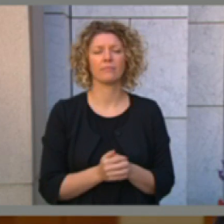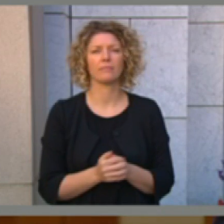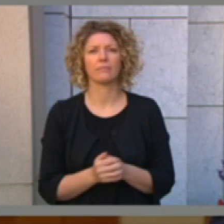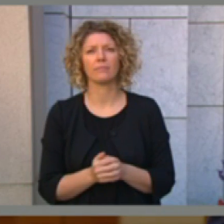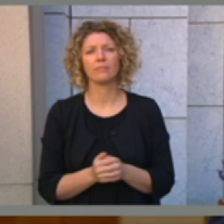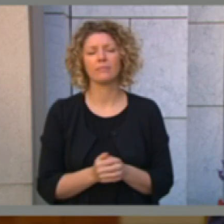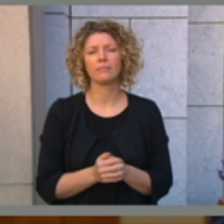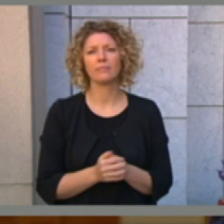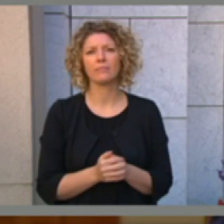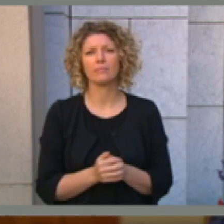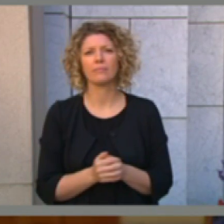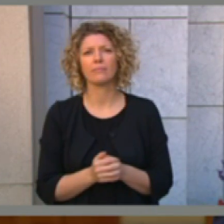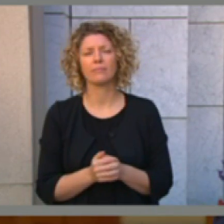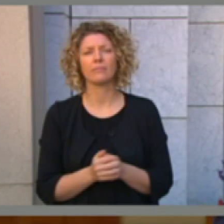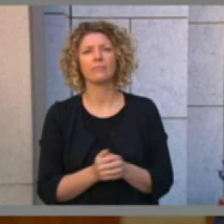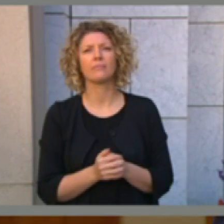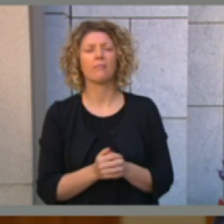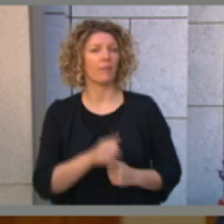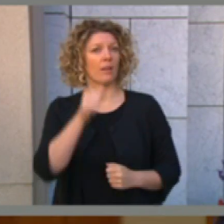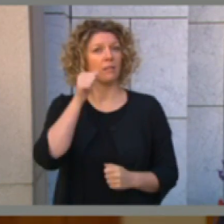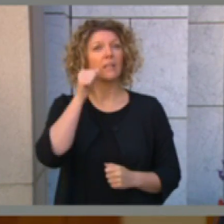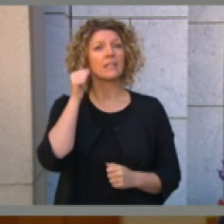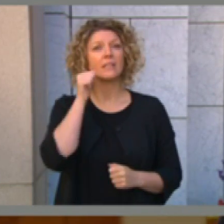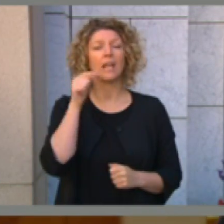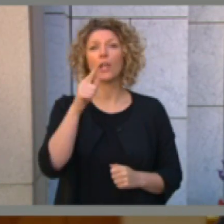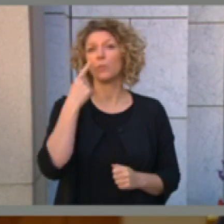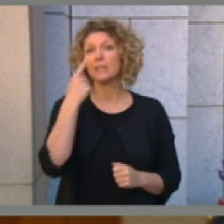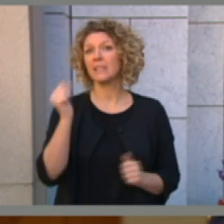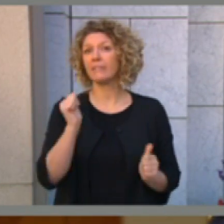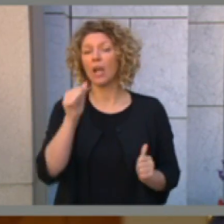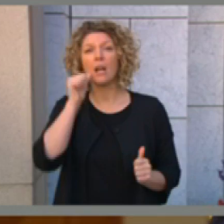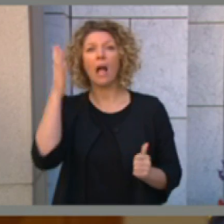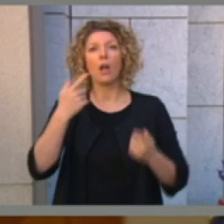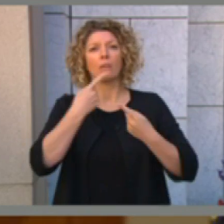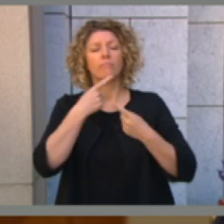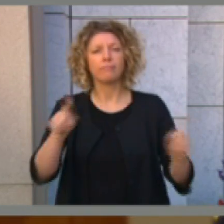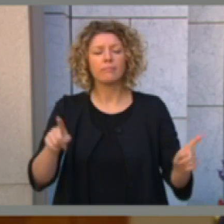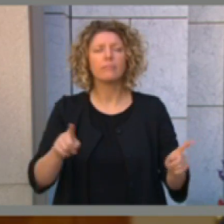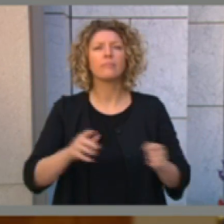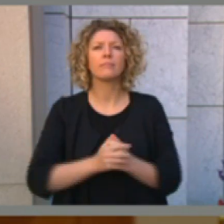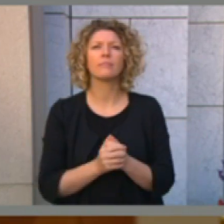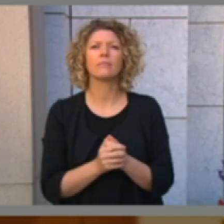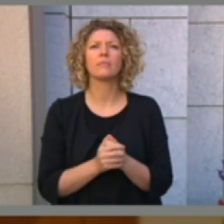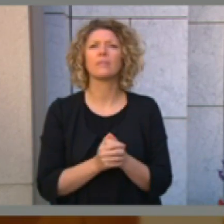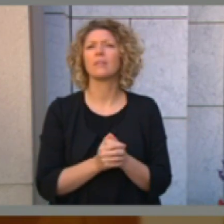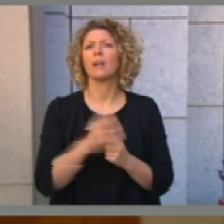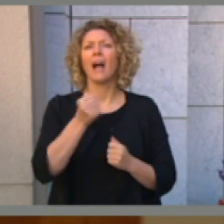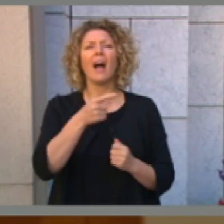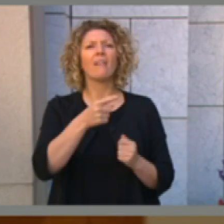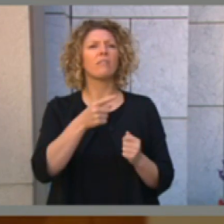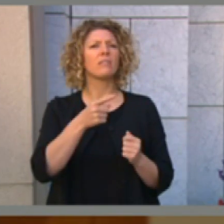reached. Thirdly, yesterday, and you would have seen this announced last night, we put in place waivers of a series